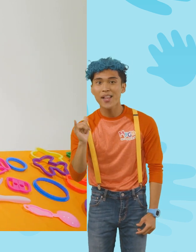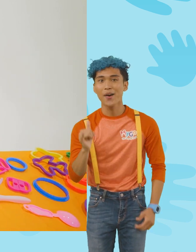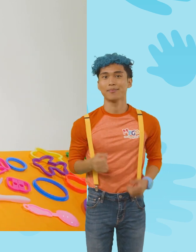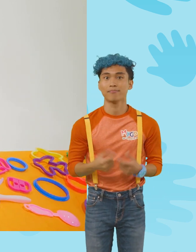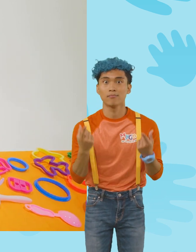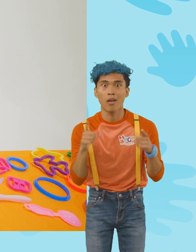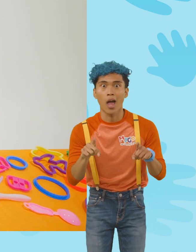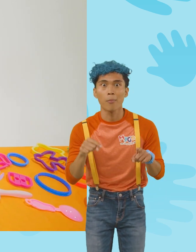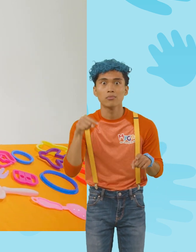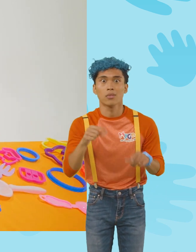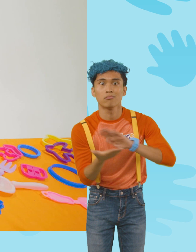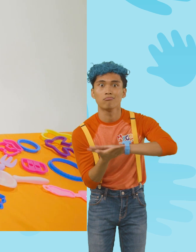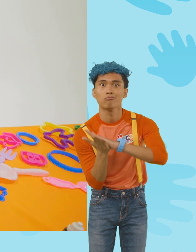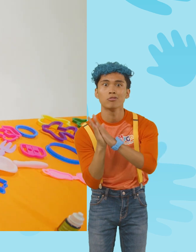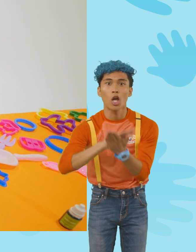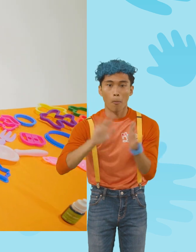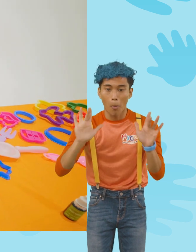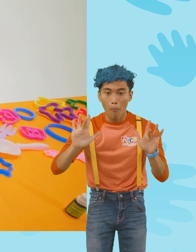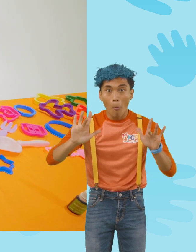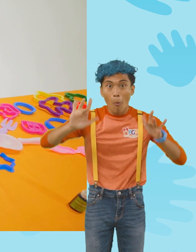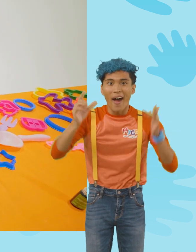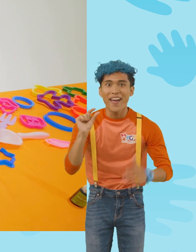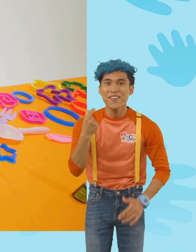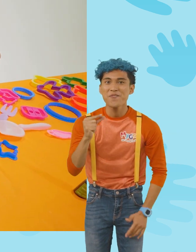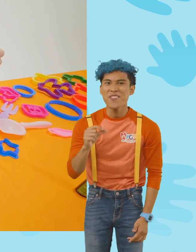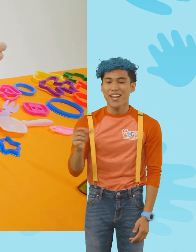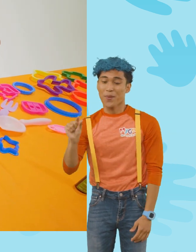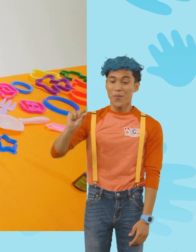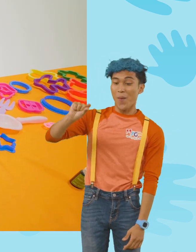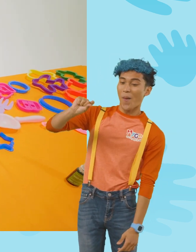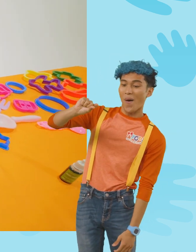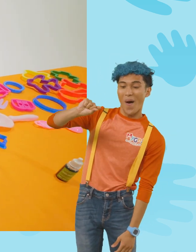Yeah, it's gonna make it more of a bright green.